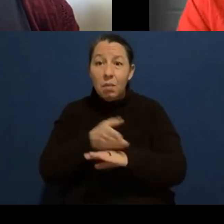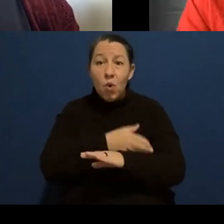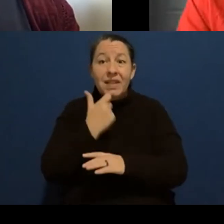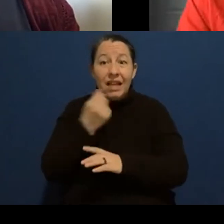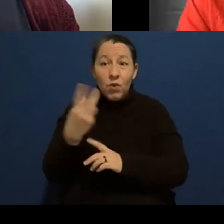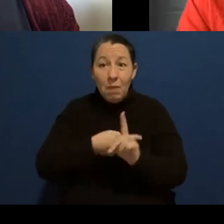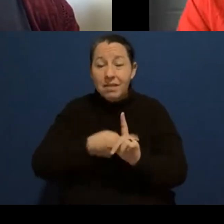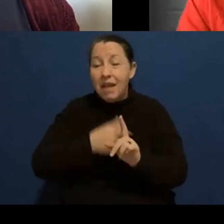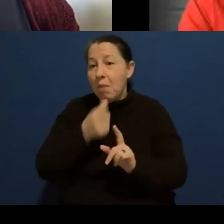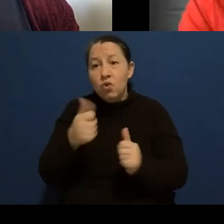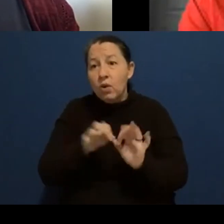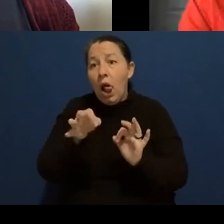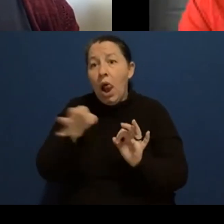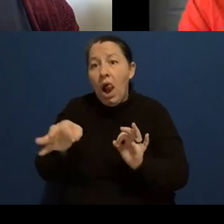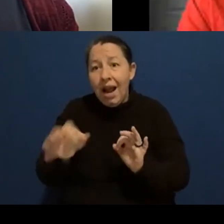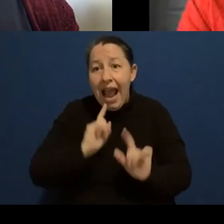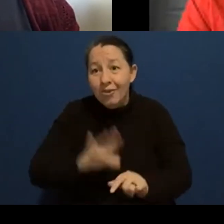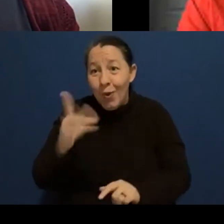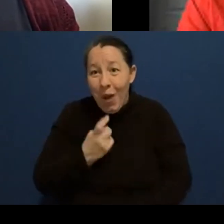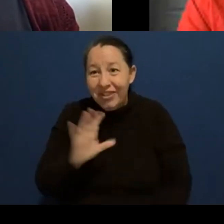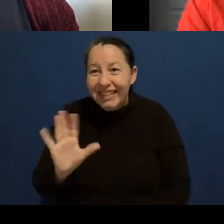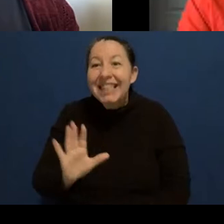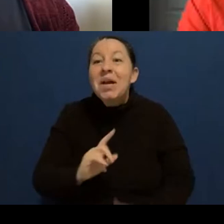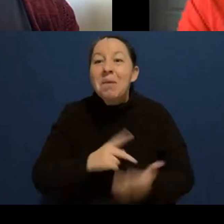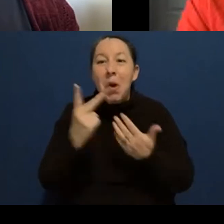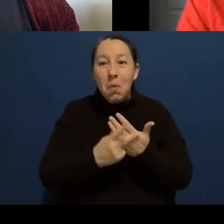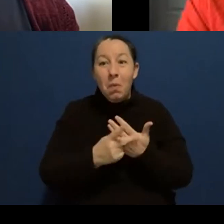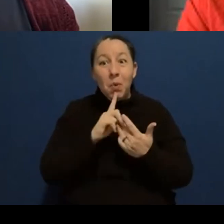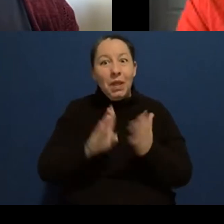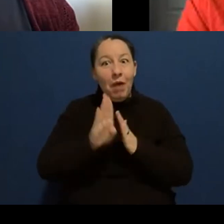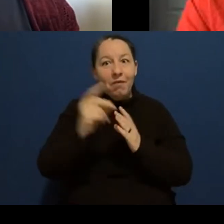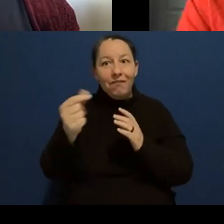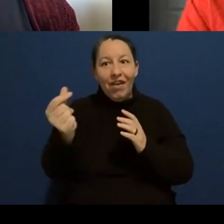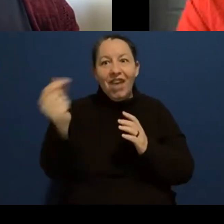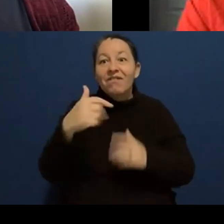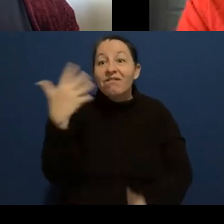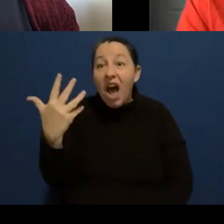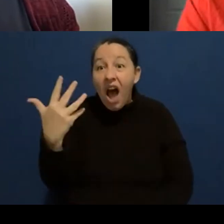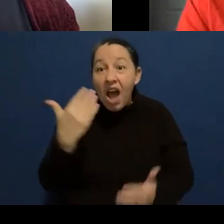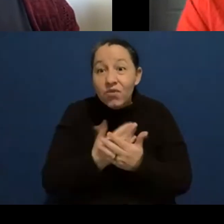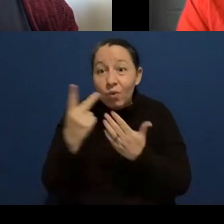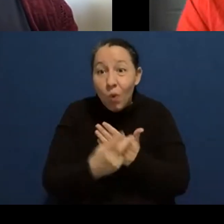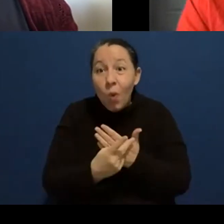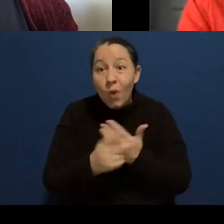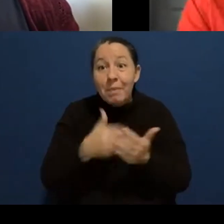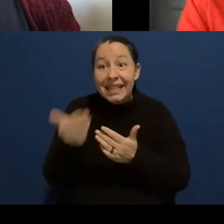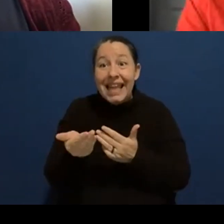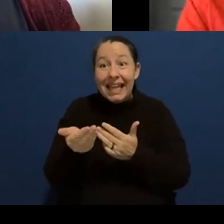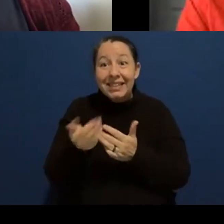We have, like, I want to say 5 new programs in the process of coming out in the next couple months.